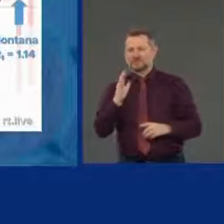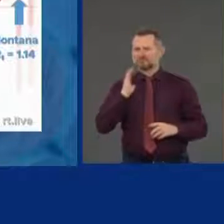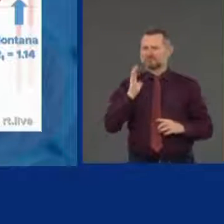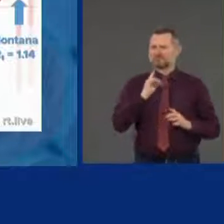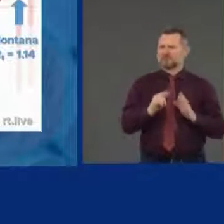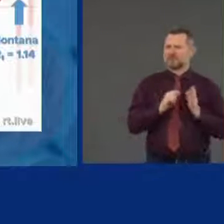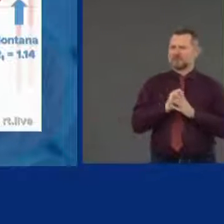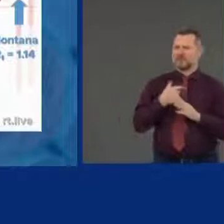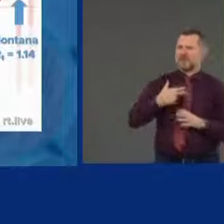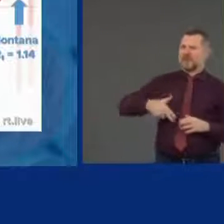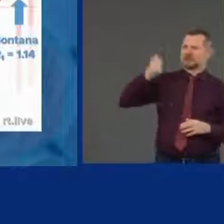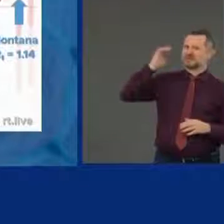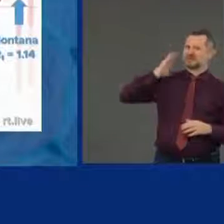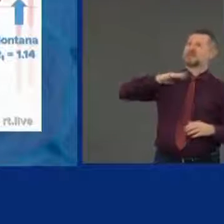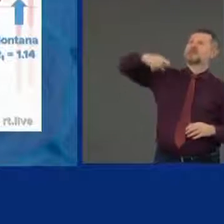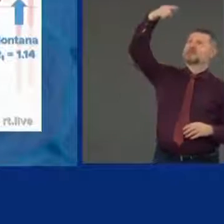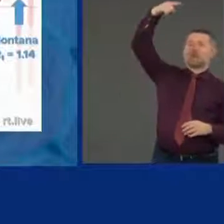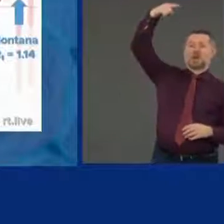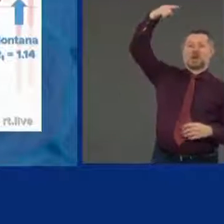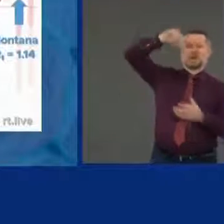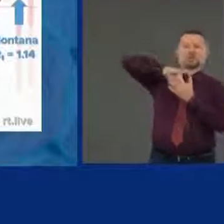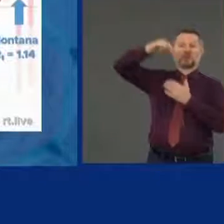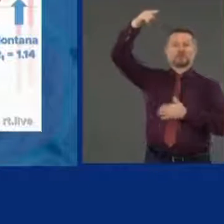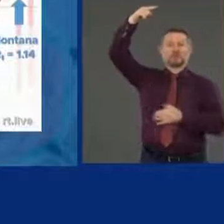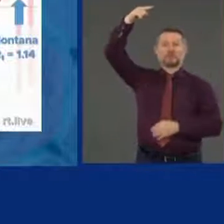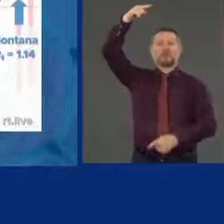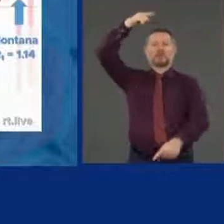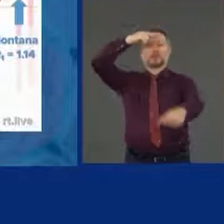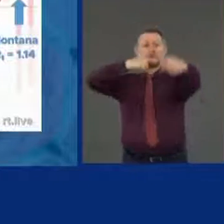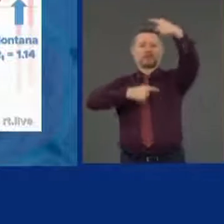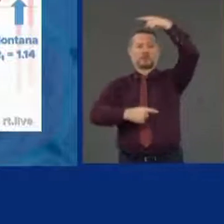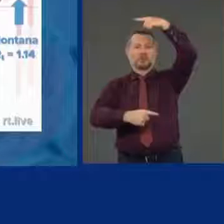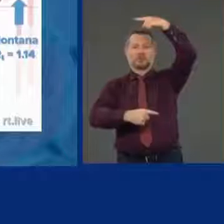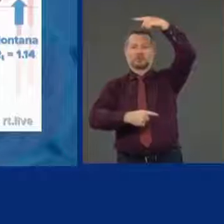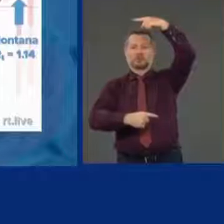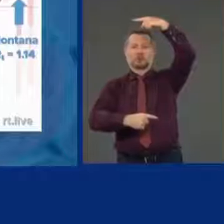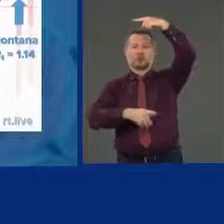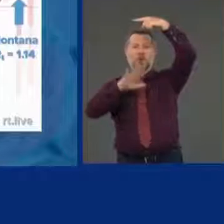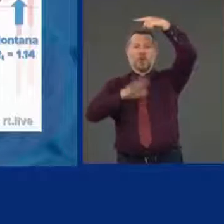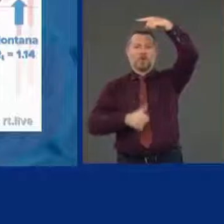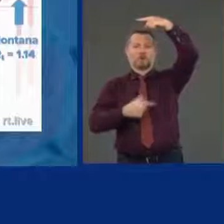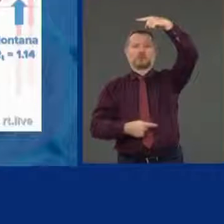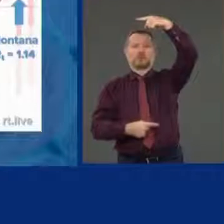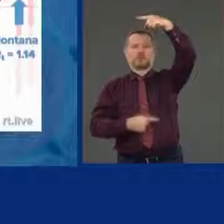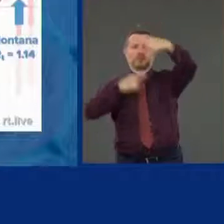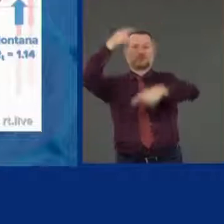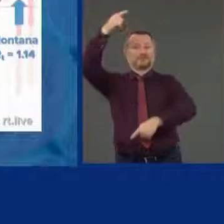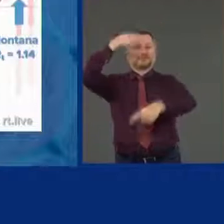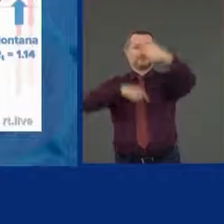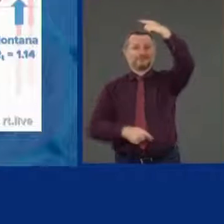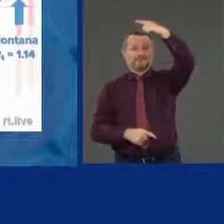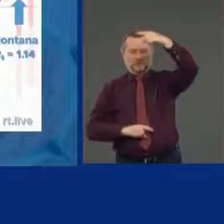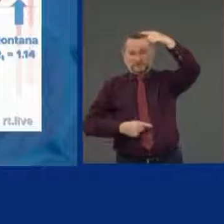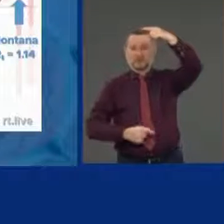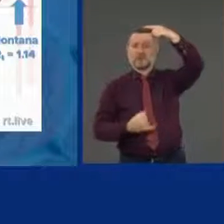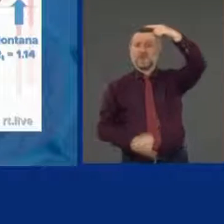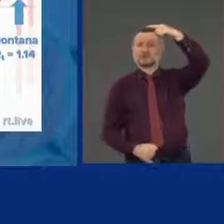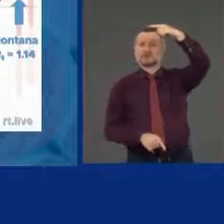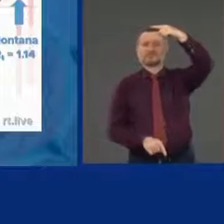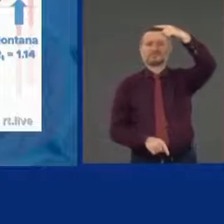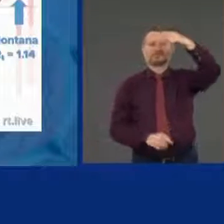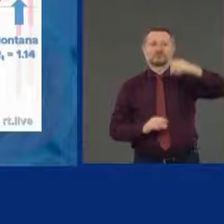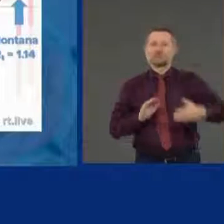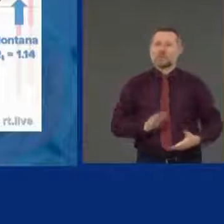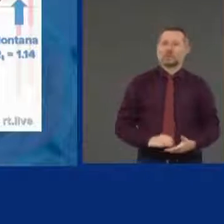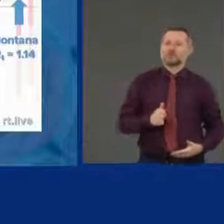Today, New York State has the lowest rate of transmission of any state. These are not theories